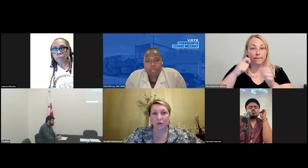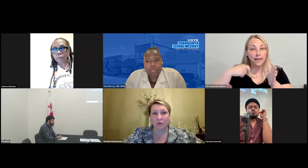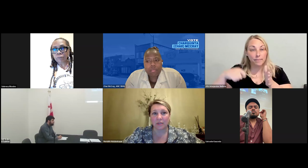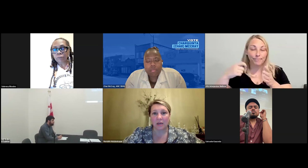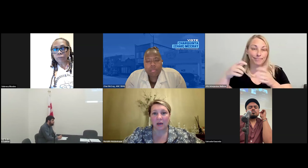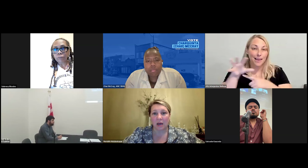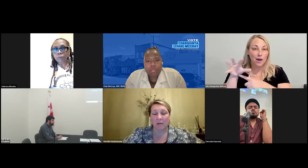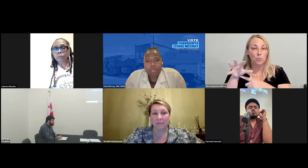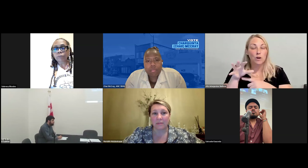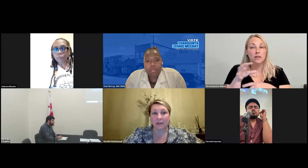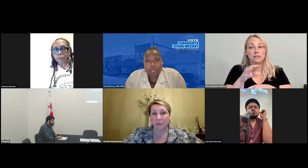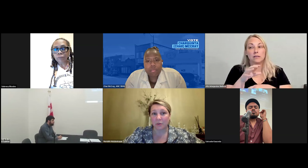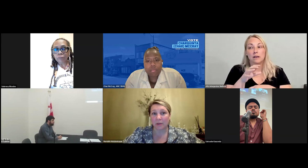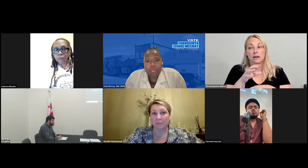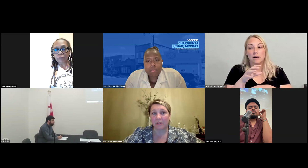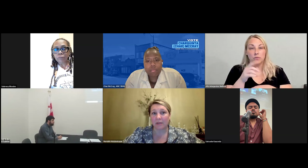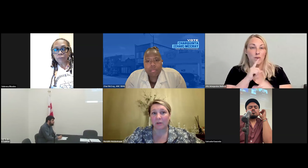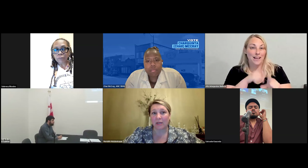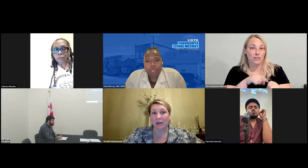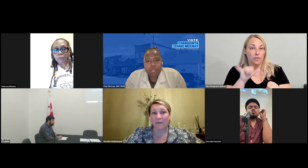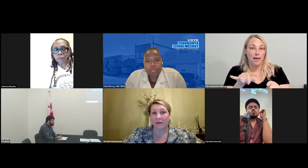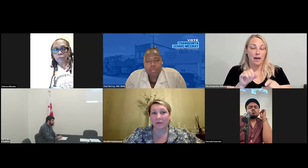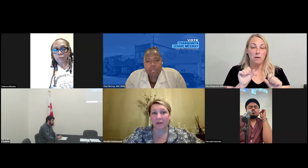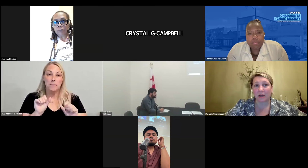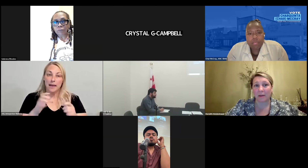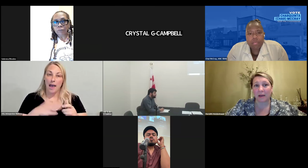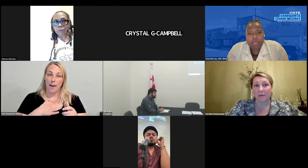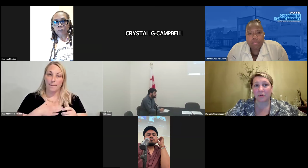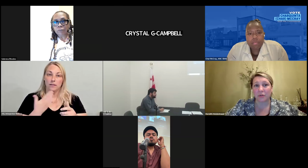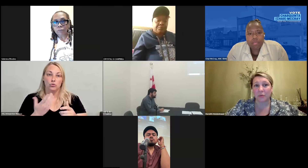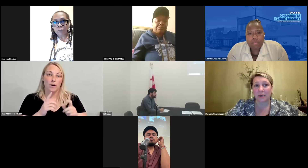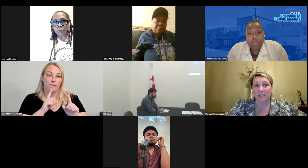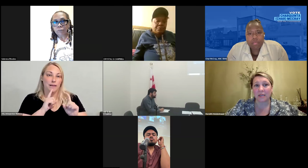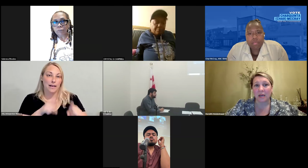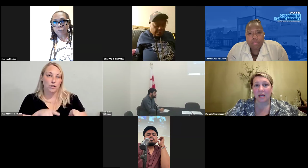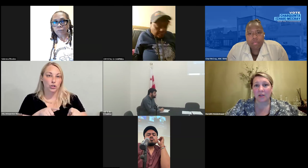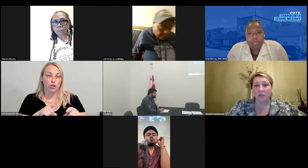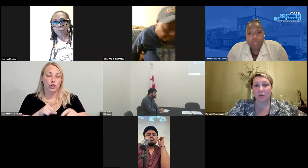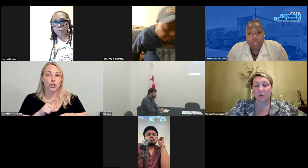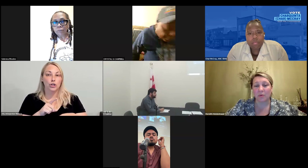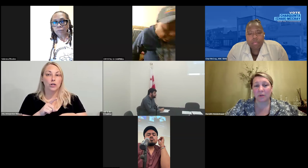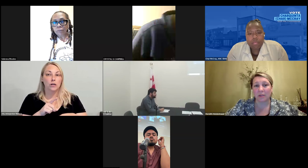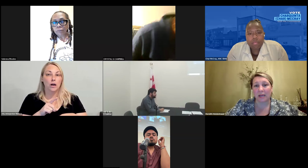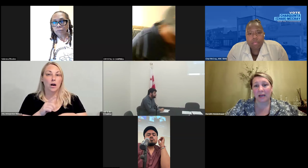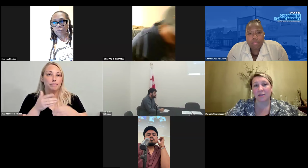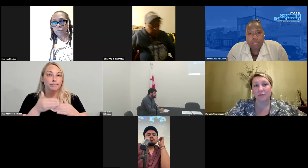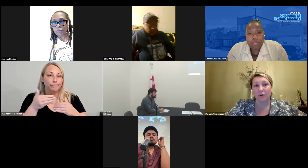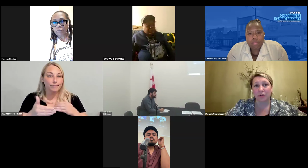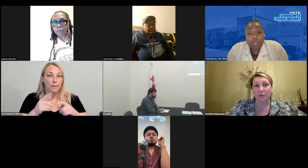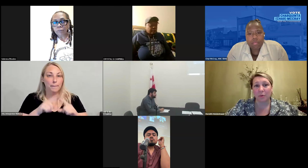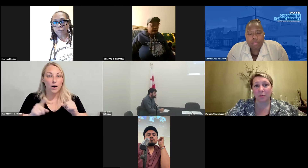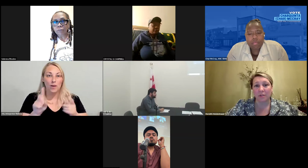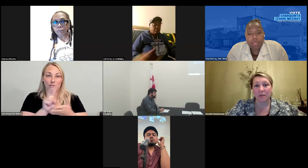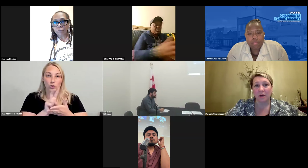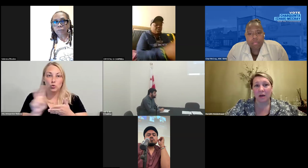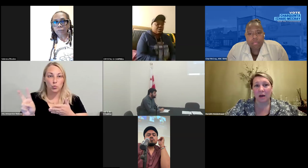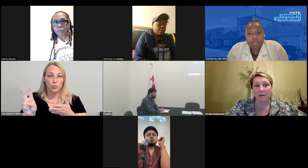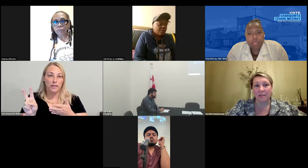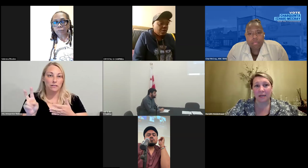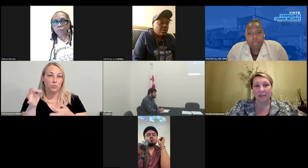answer to those subsequent, but we have a hearing coming up in 2 weeks, and so we would really ask for your